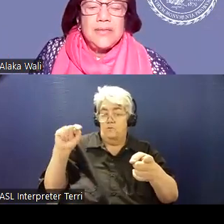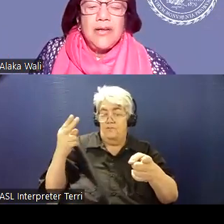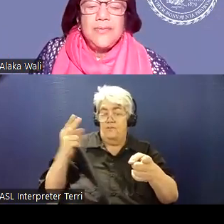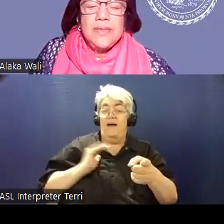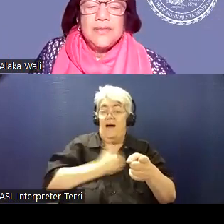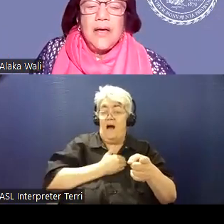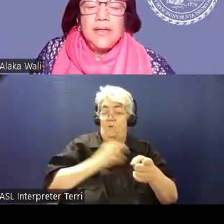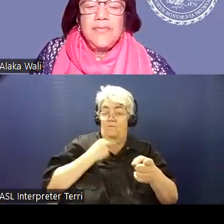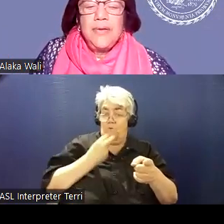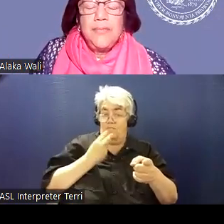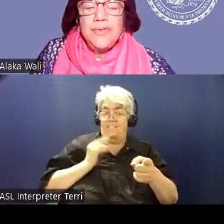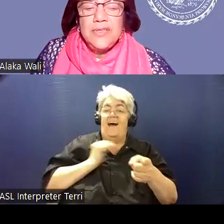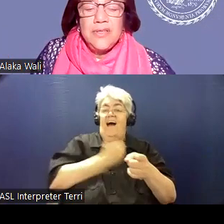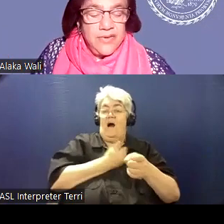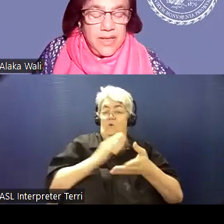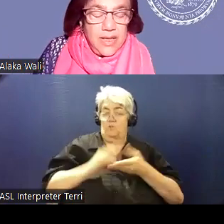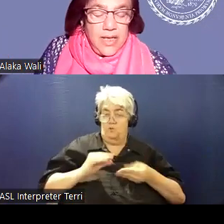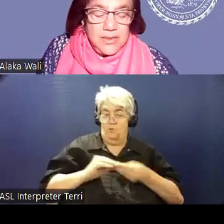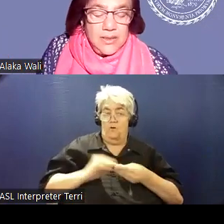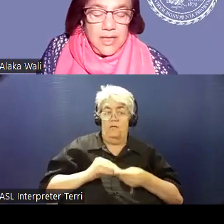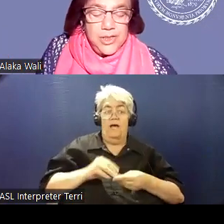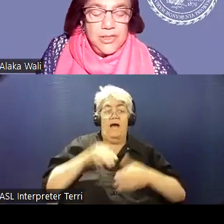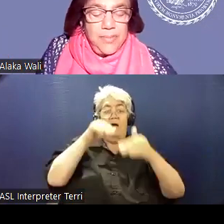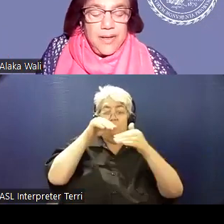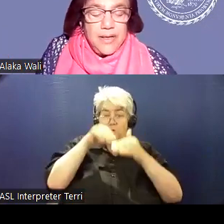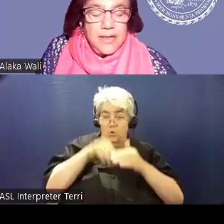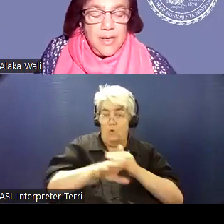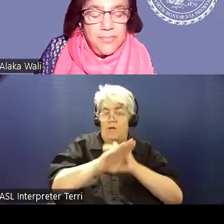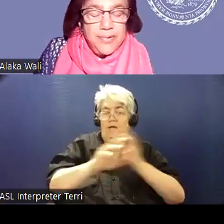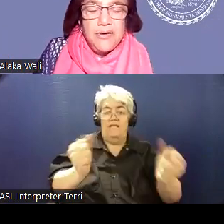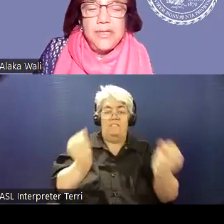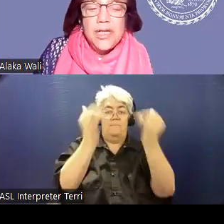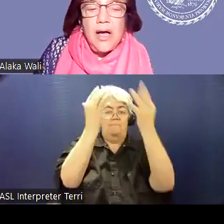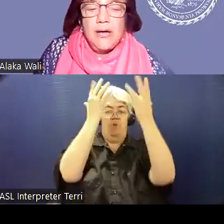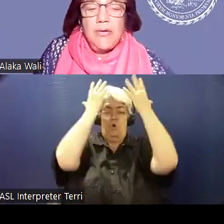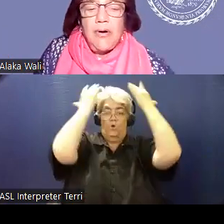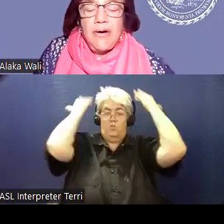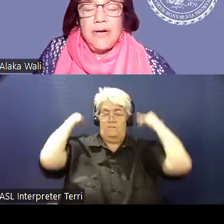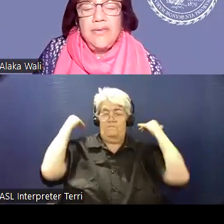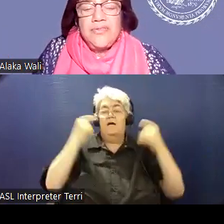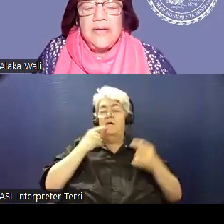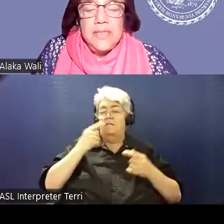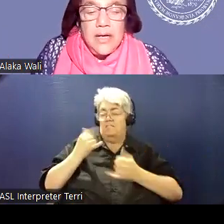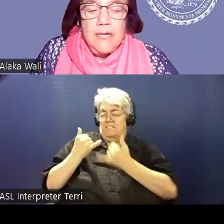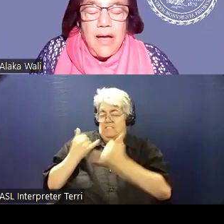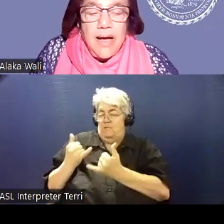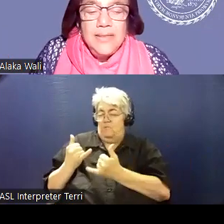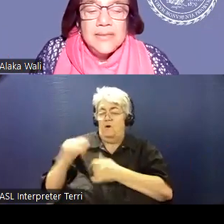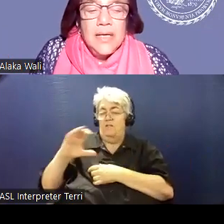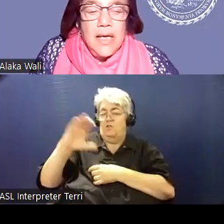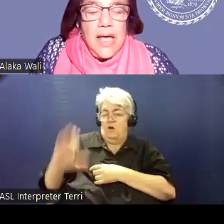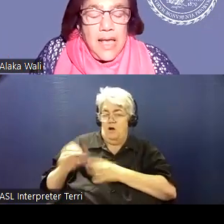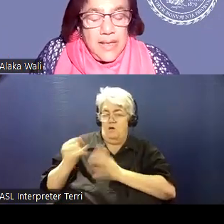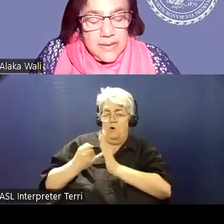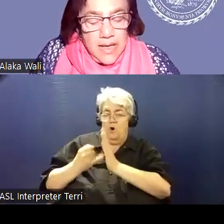it starts with this kind of immersive installation by a contemporary Chicago artist, Santiago